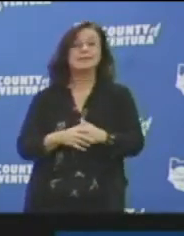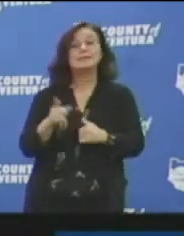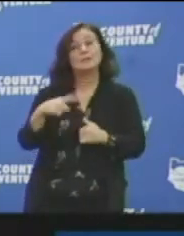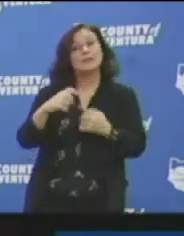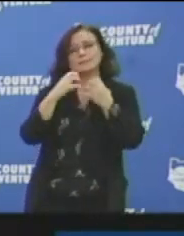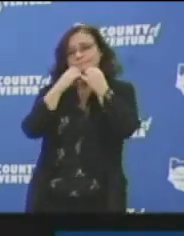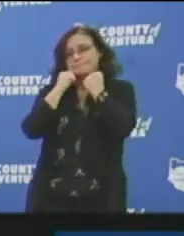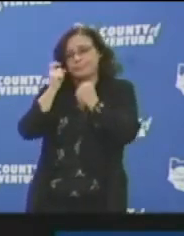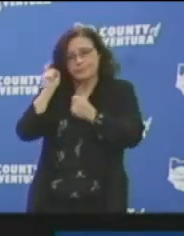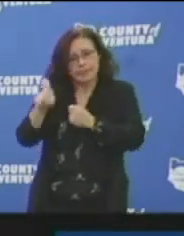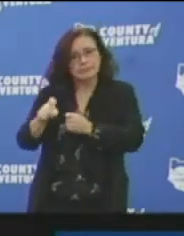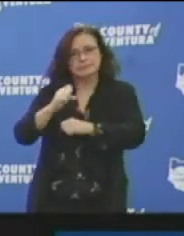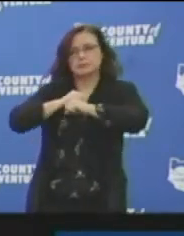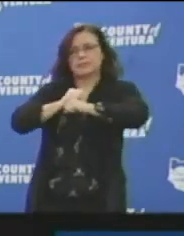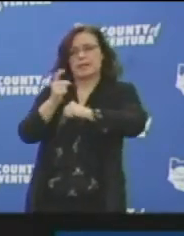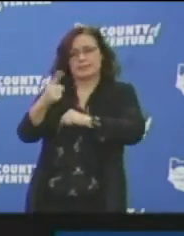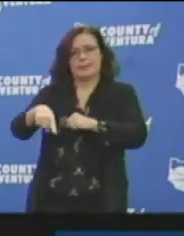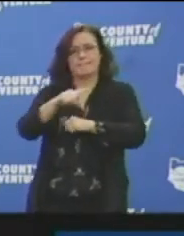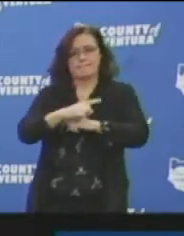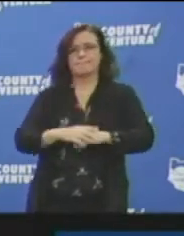us.